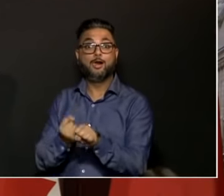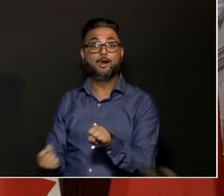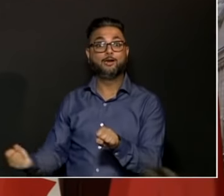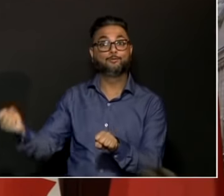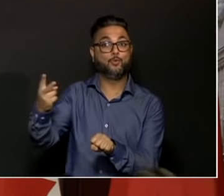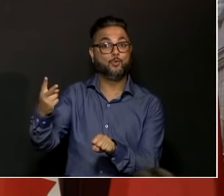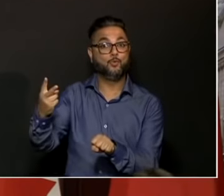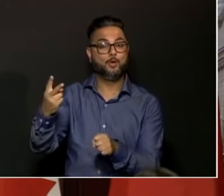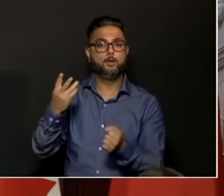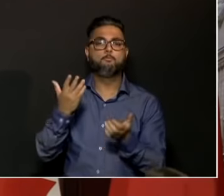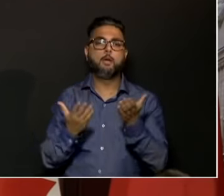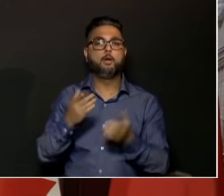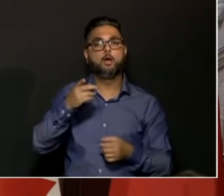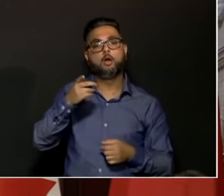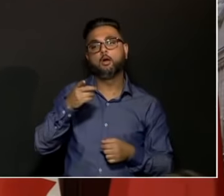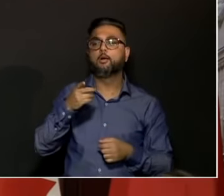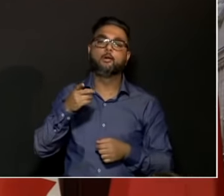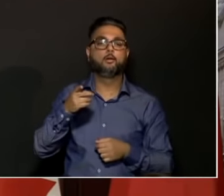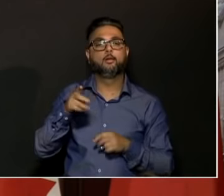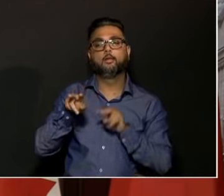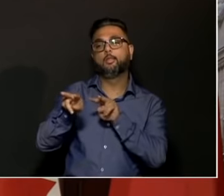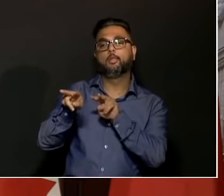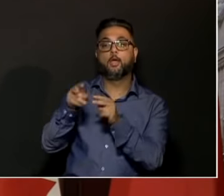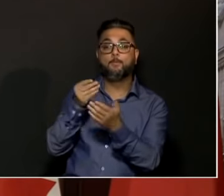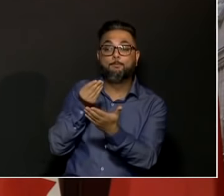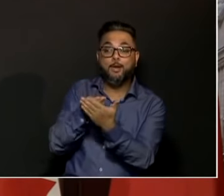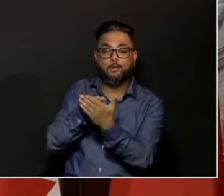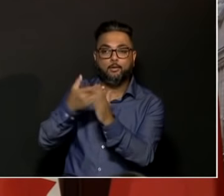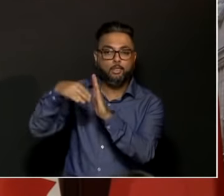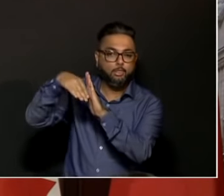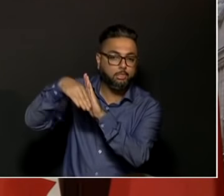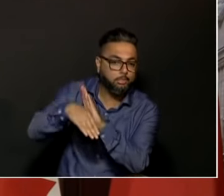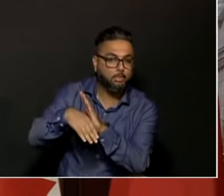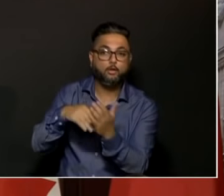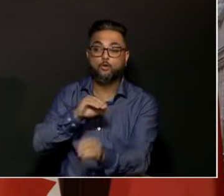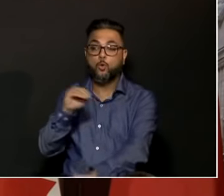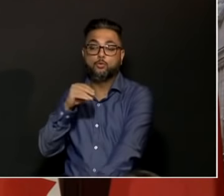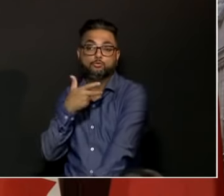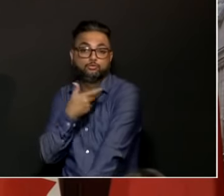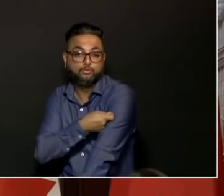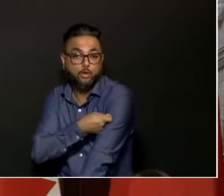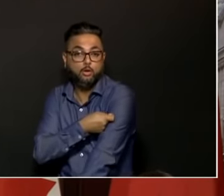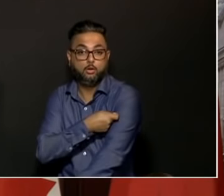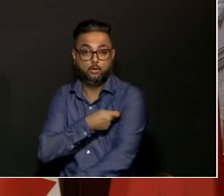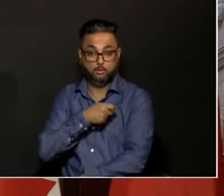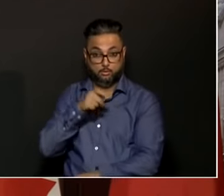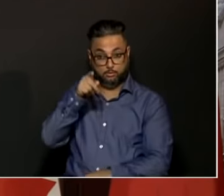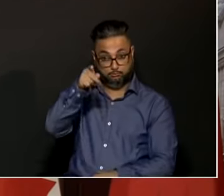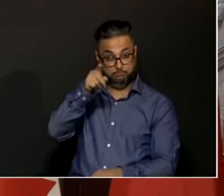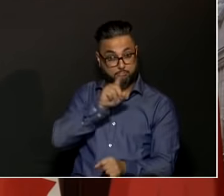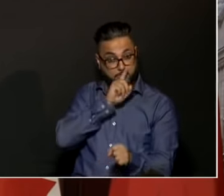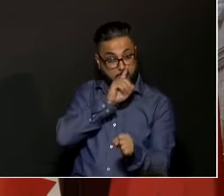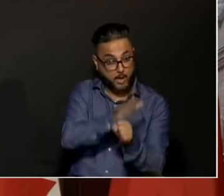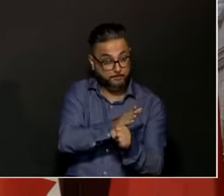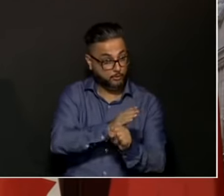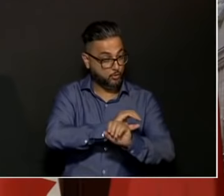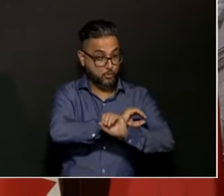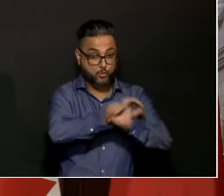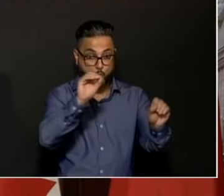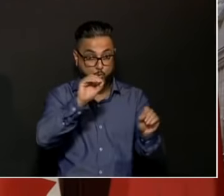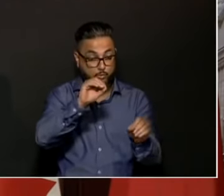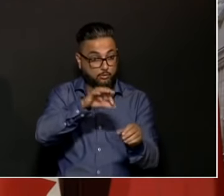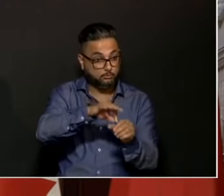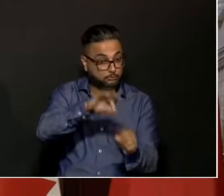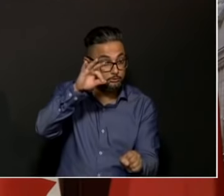still in recession and we don't have a vaccine or anything like that. But you can assure Ontarians that we will not have an election before June 2nd, 2022?